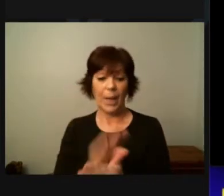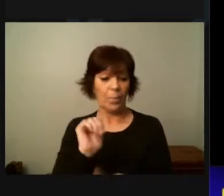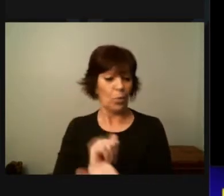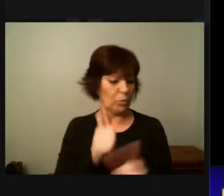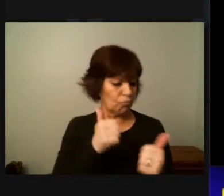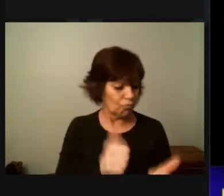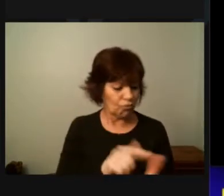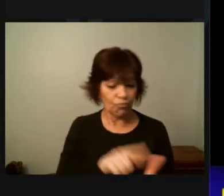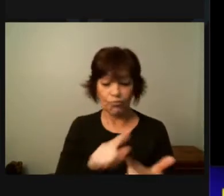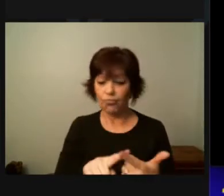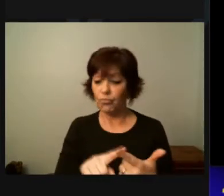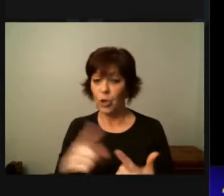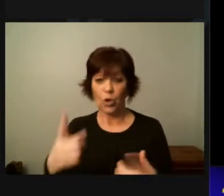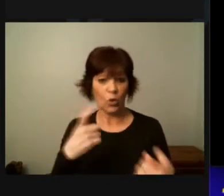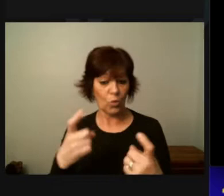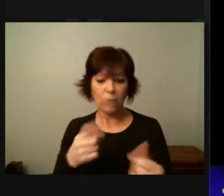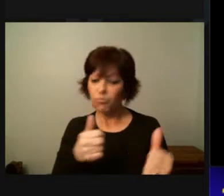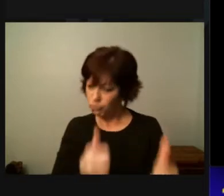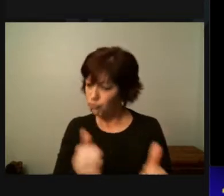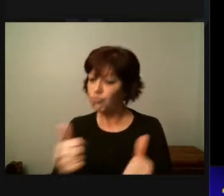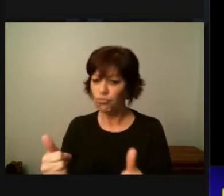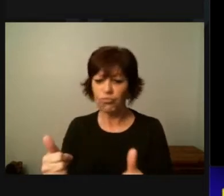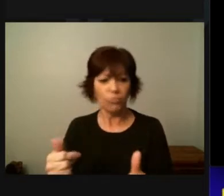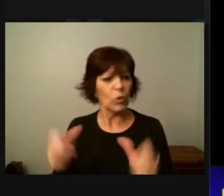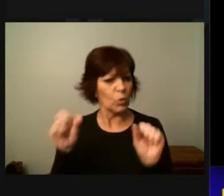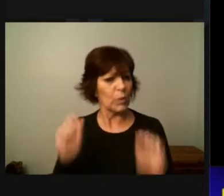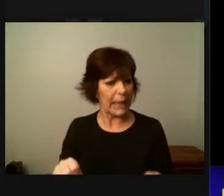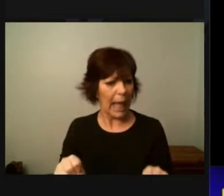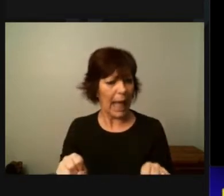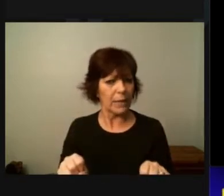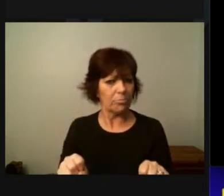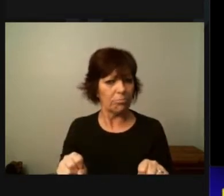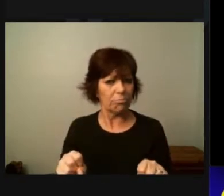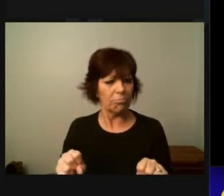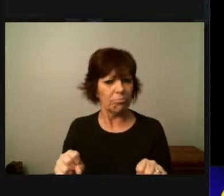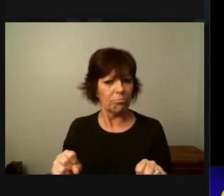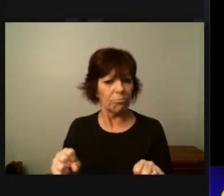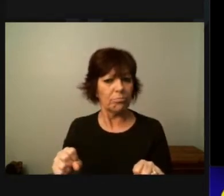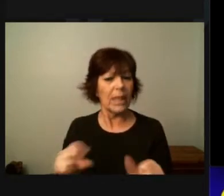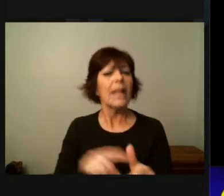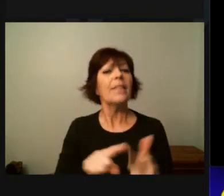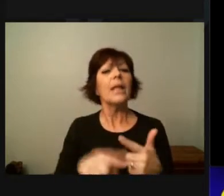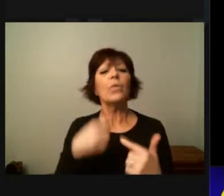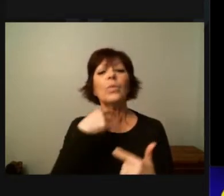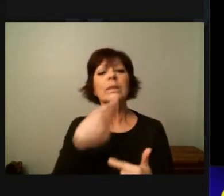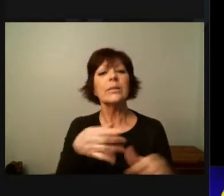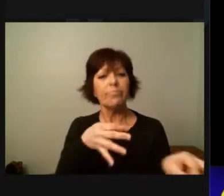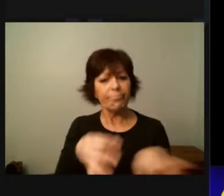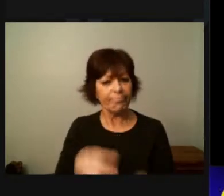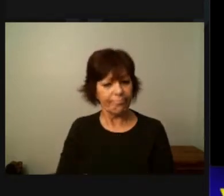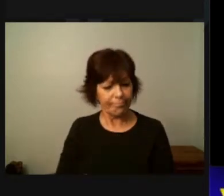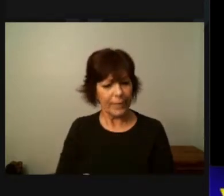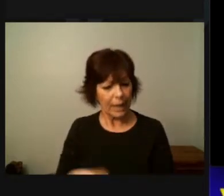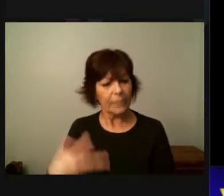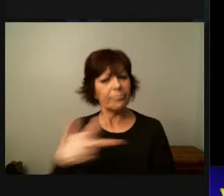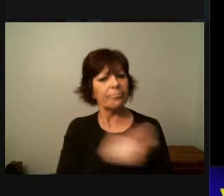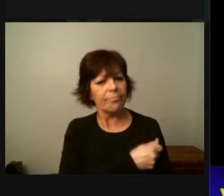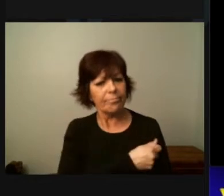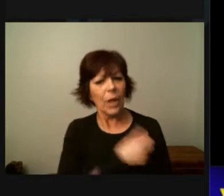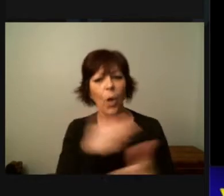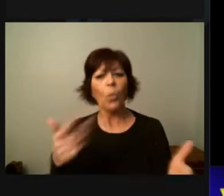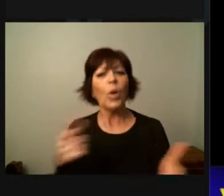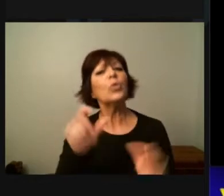and all of your questions look like you're a good candidate for this vaccine, we're going to tell you a little bit about the vaccine, what to